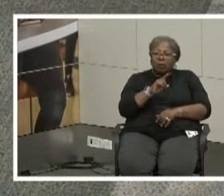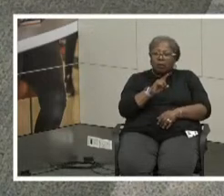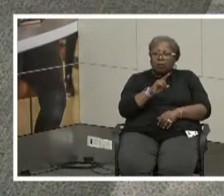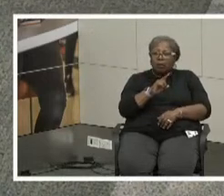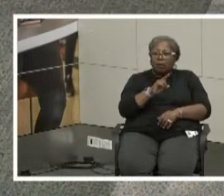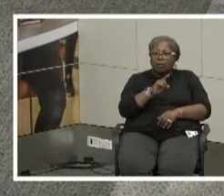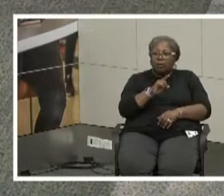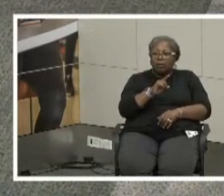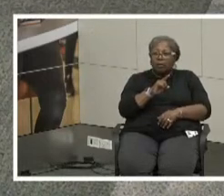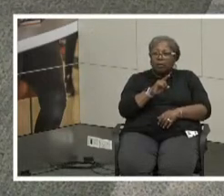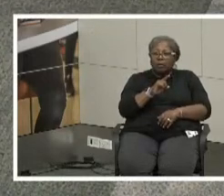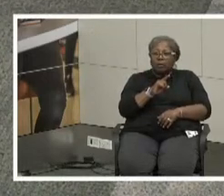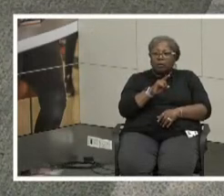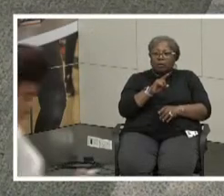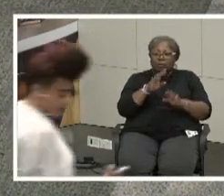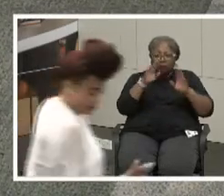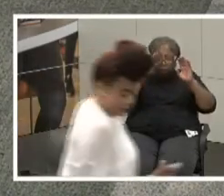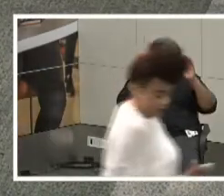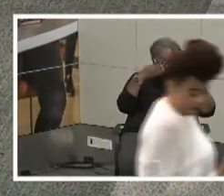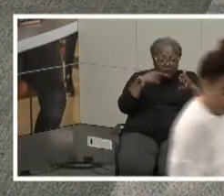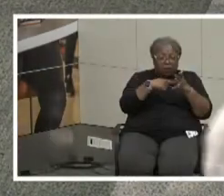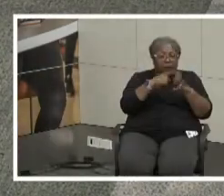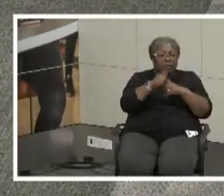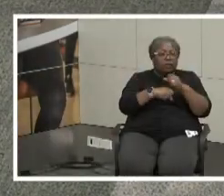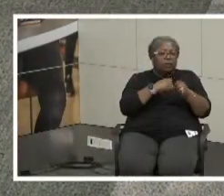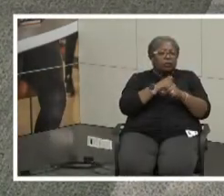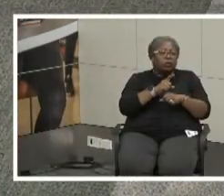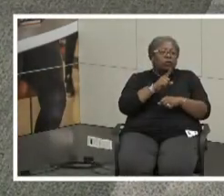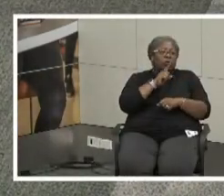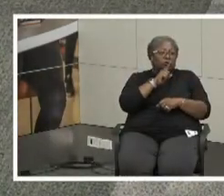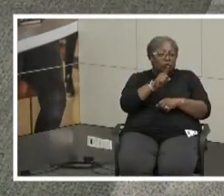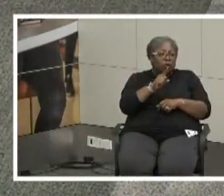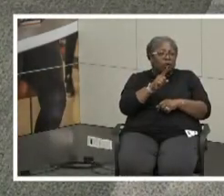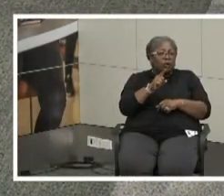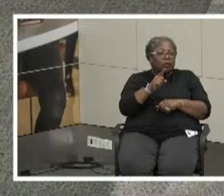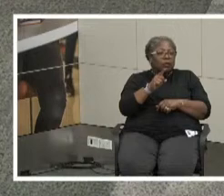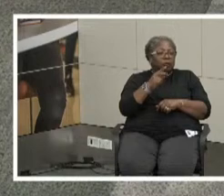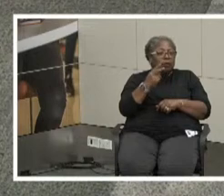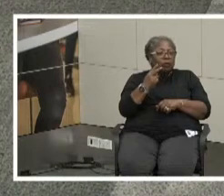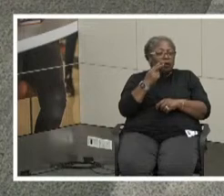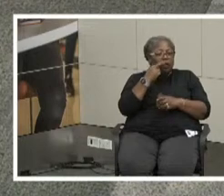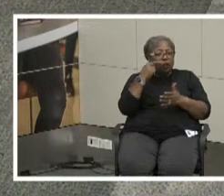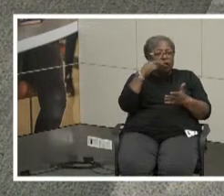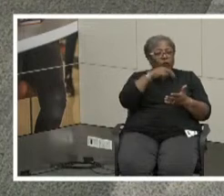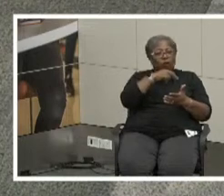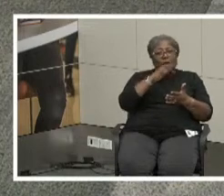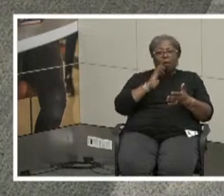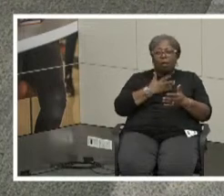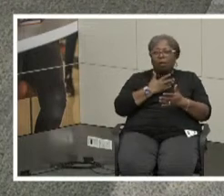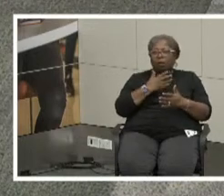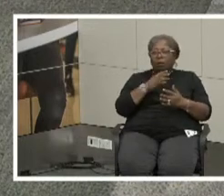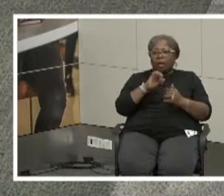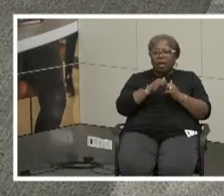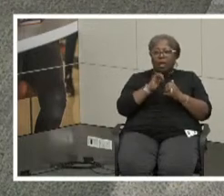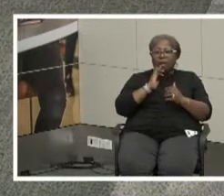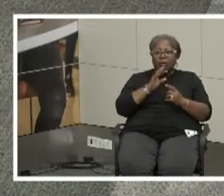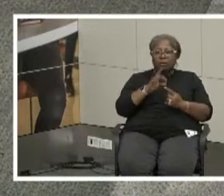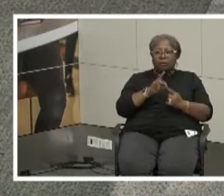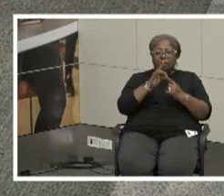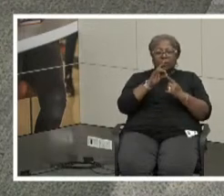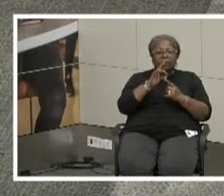um um targeted this year is really looking back at our operate special education operating